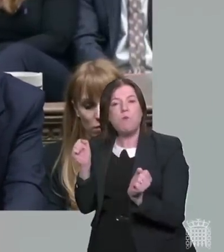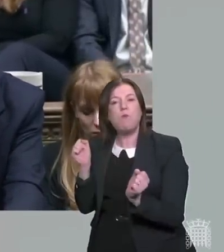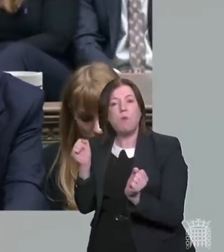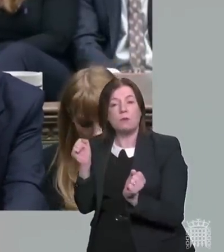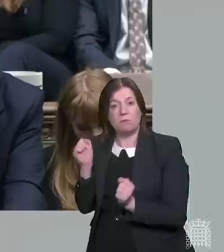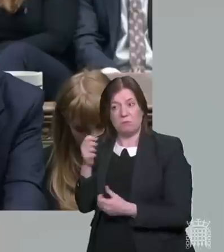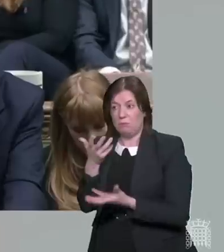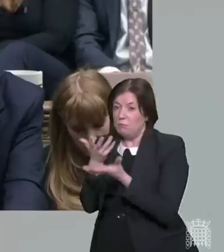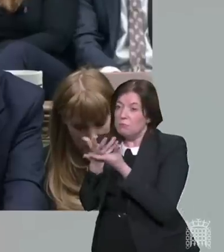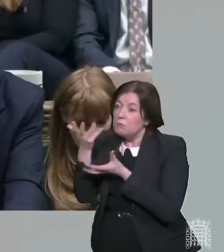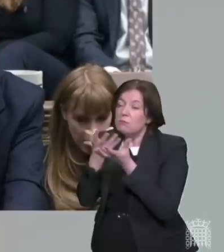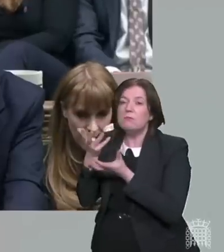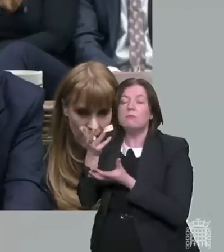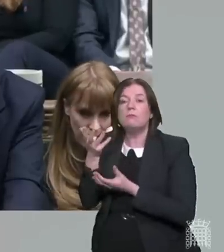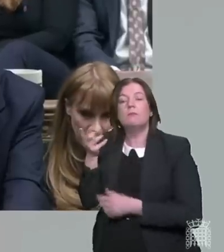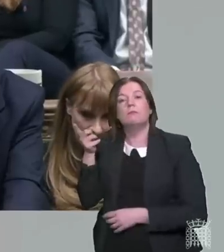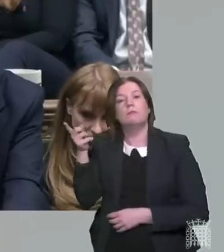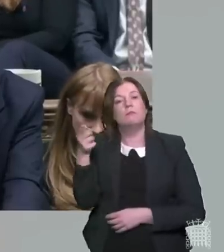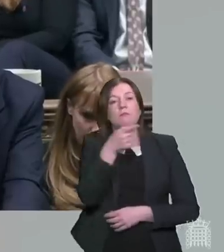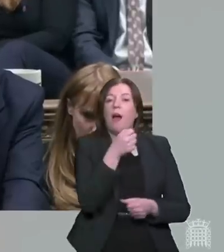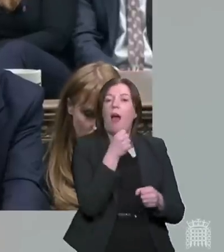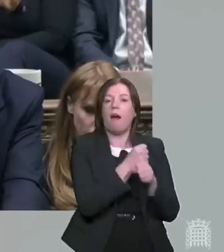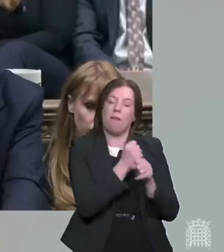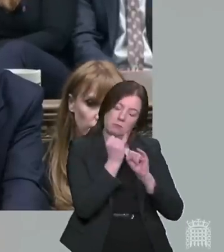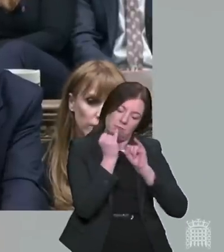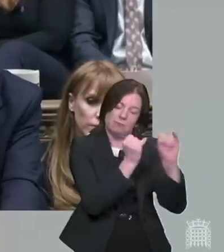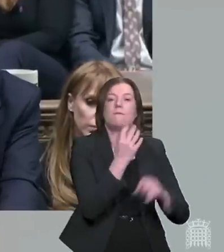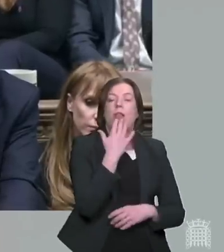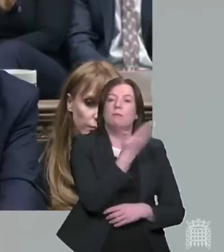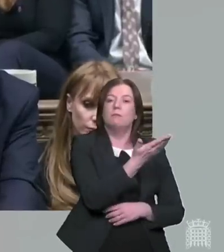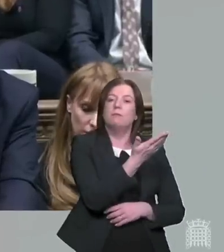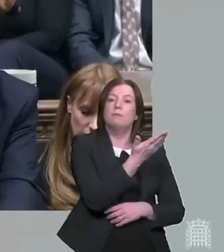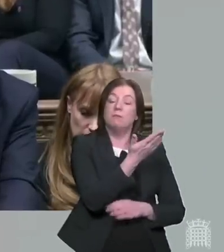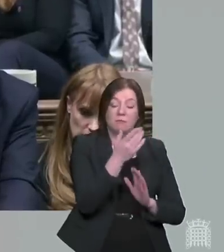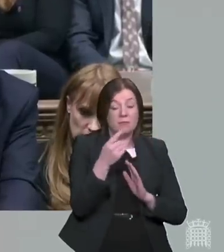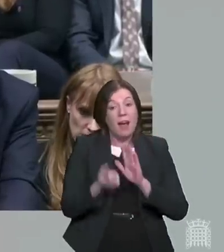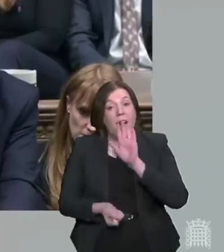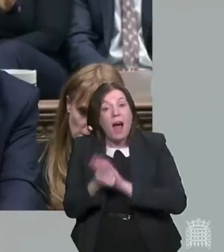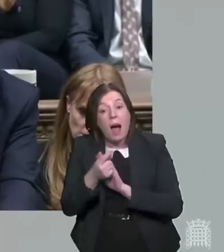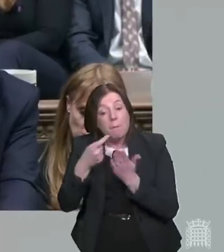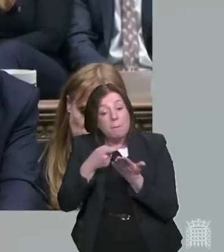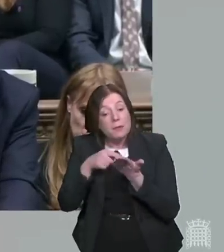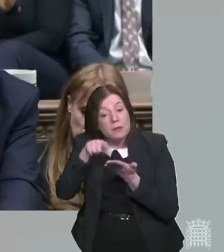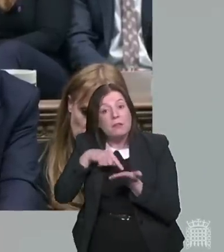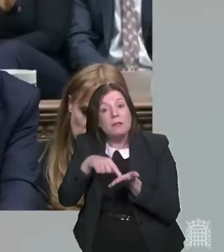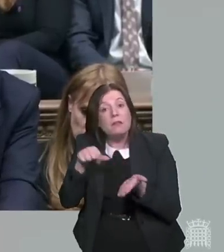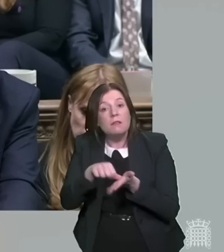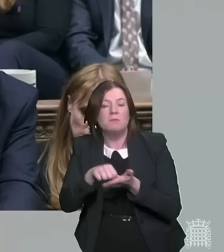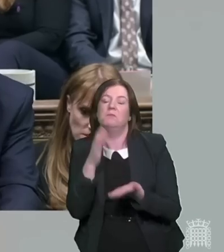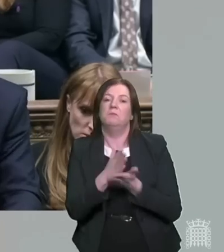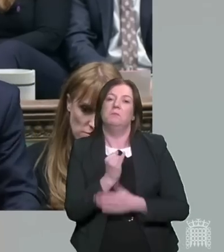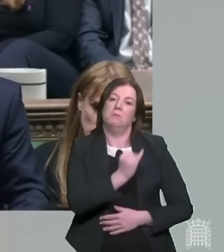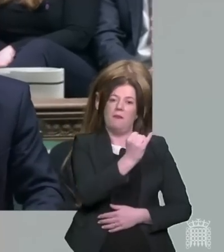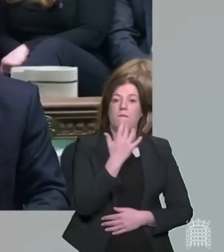They say that the government has blood on their hands over these failings. He's accepted the findings of the